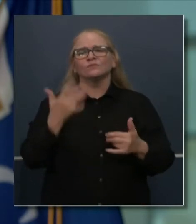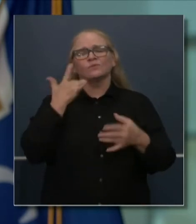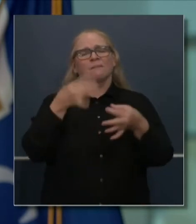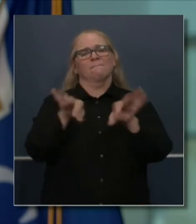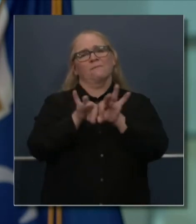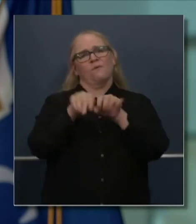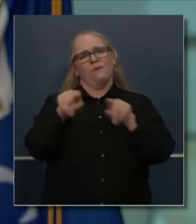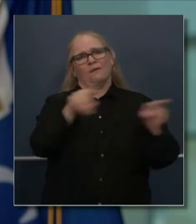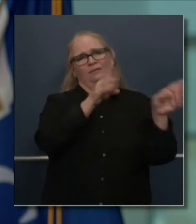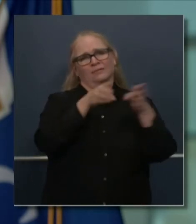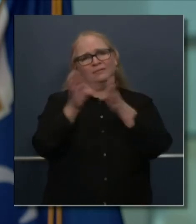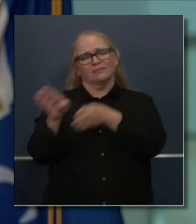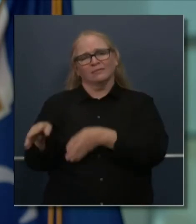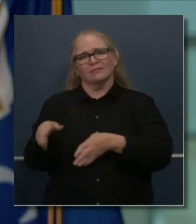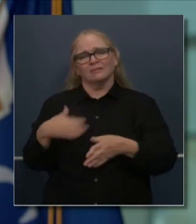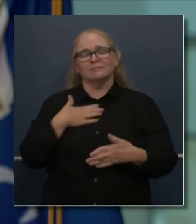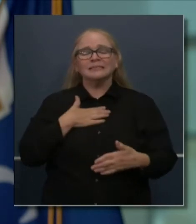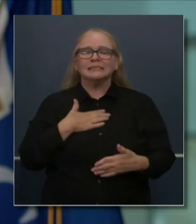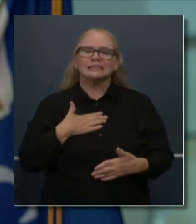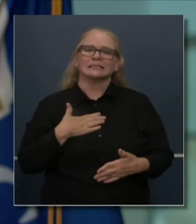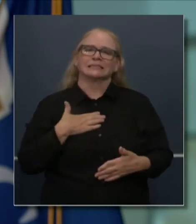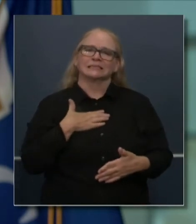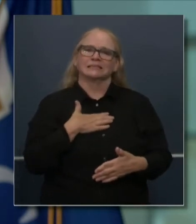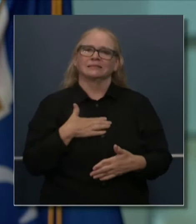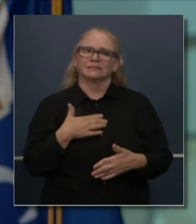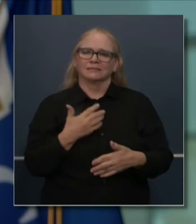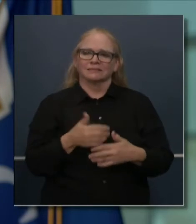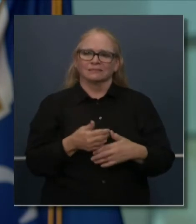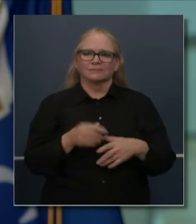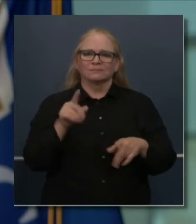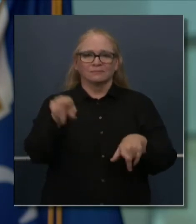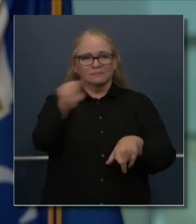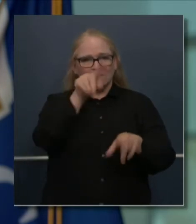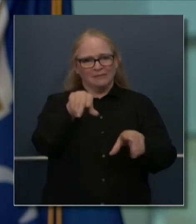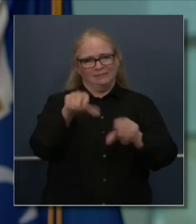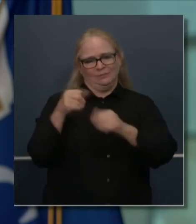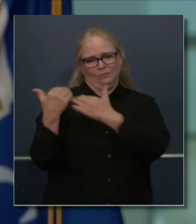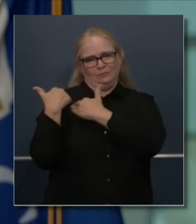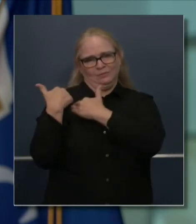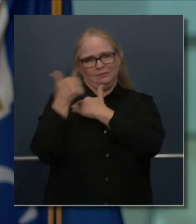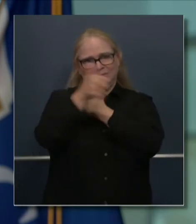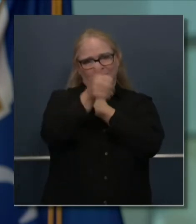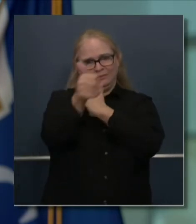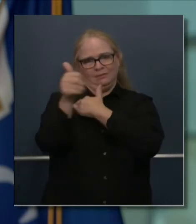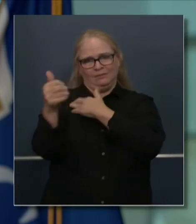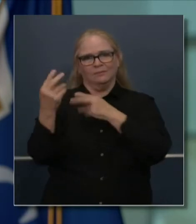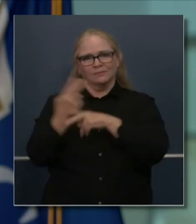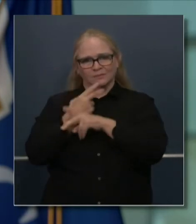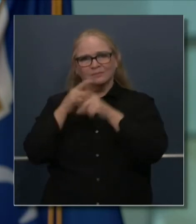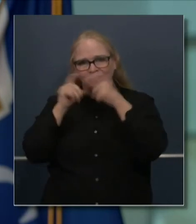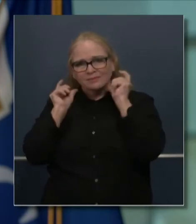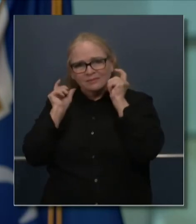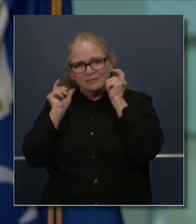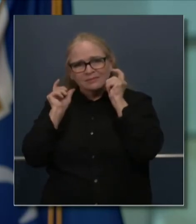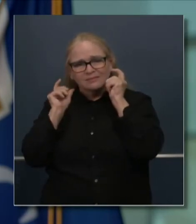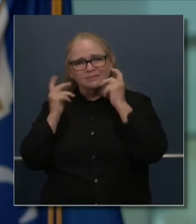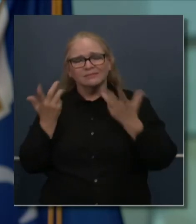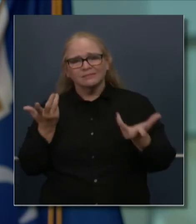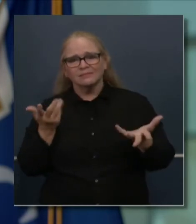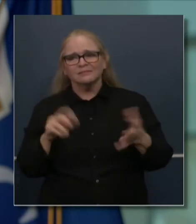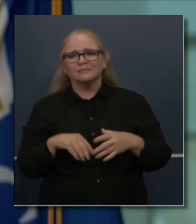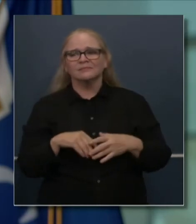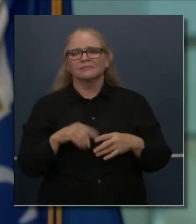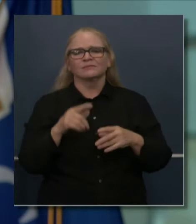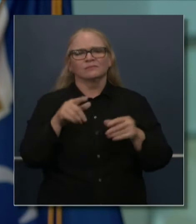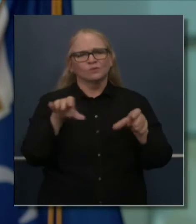It's so important that we take the responsibility to do a little bit more and a little bit better with wearing a masks